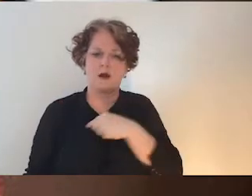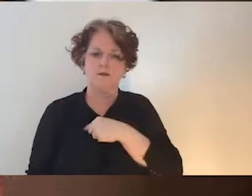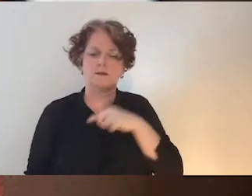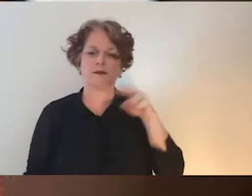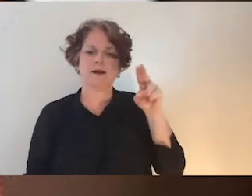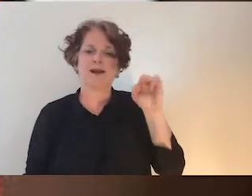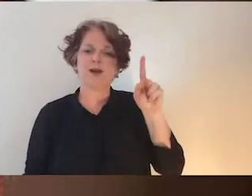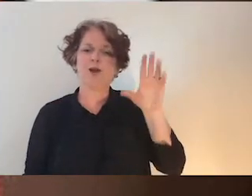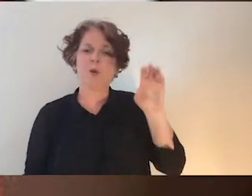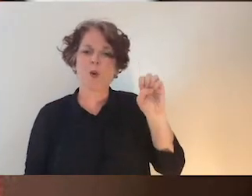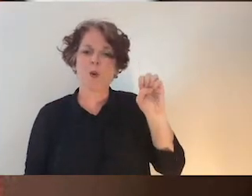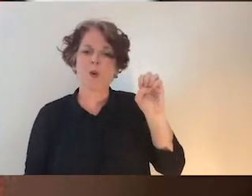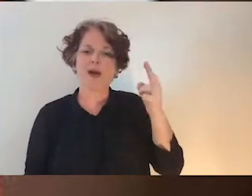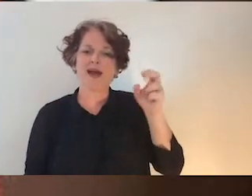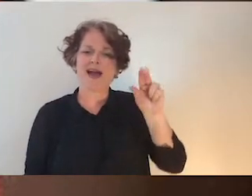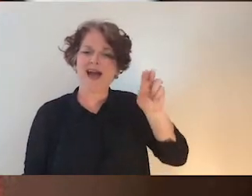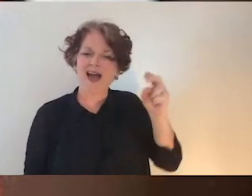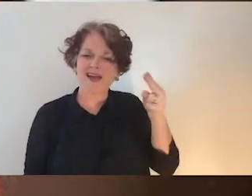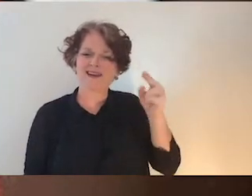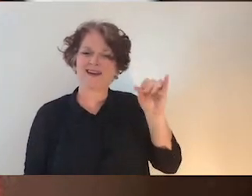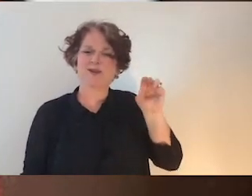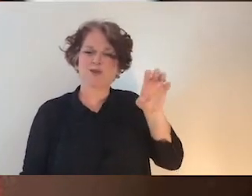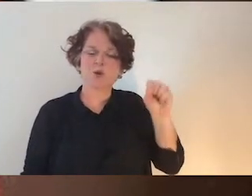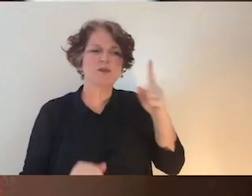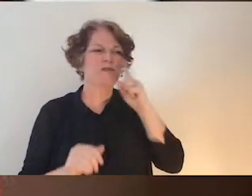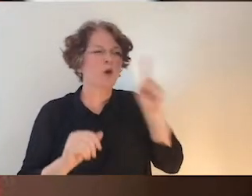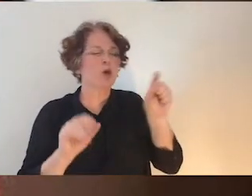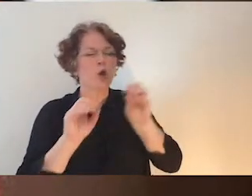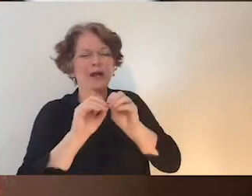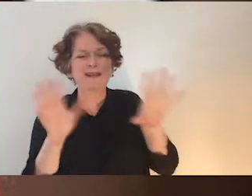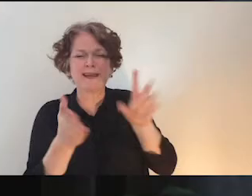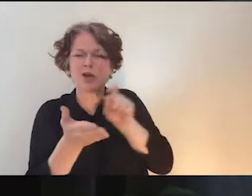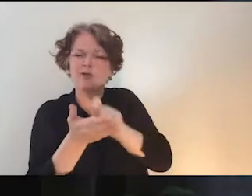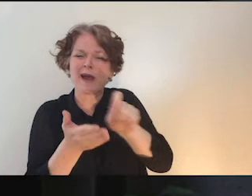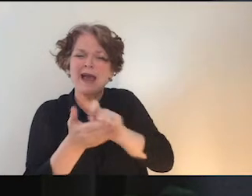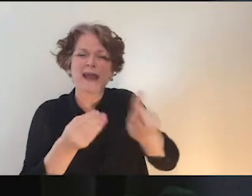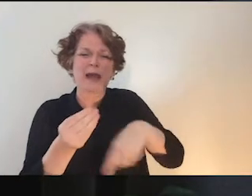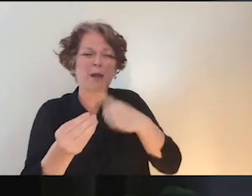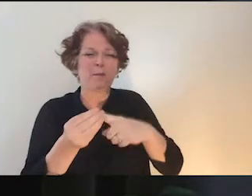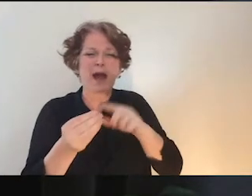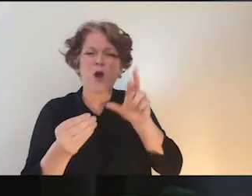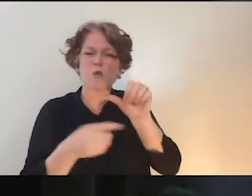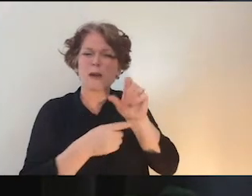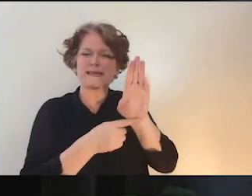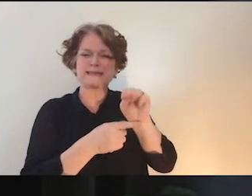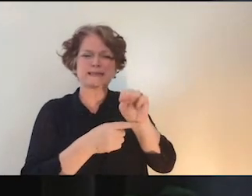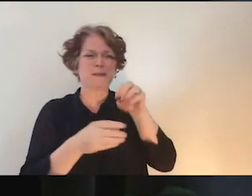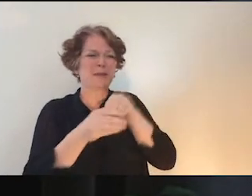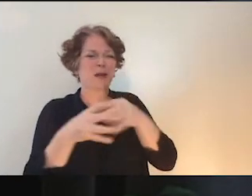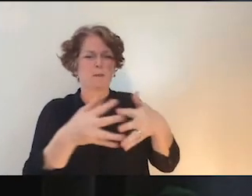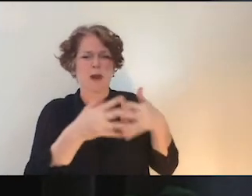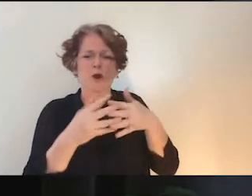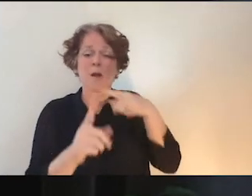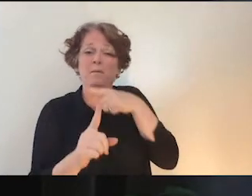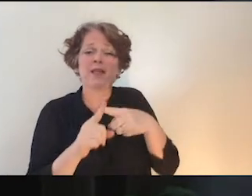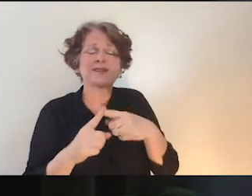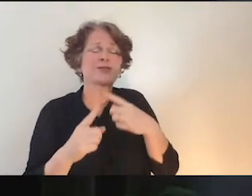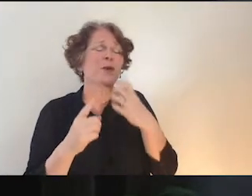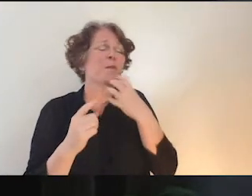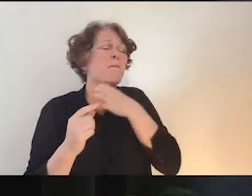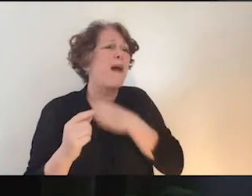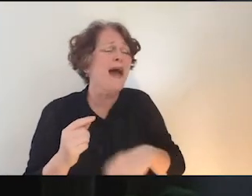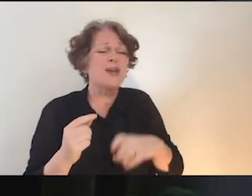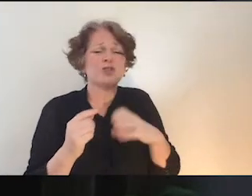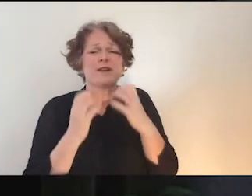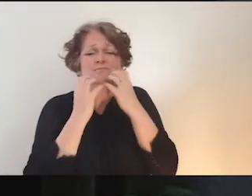Nikole Hannah-Jones, for your clear-eyed explication of racism in America, for your deep and courageous commitment to the institution of